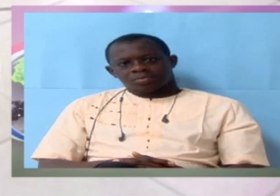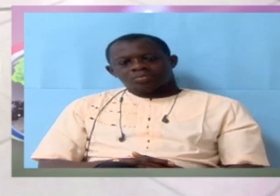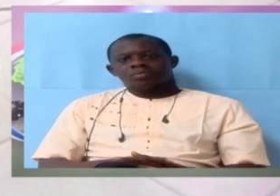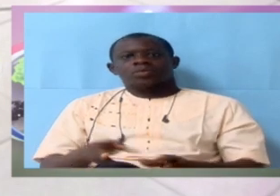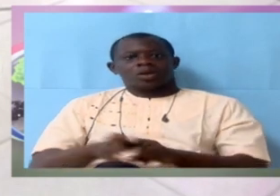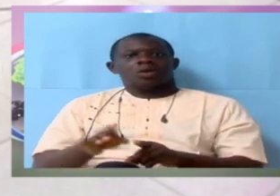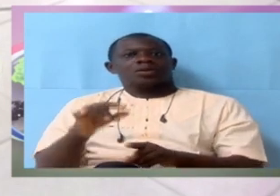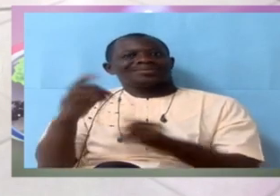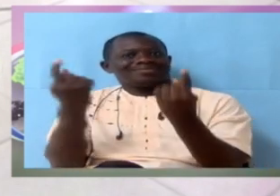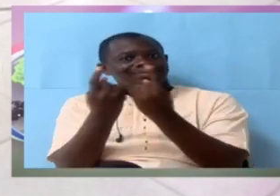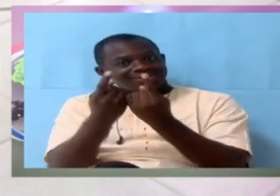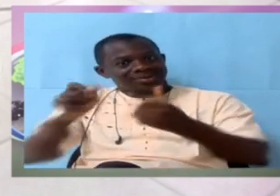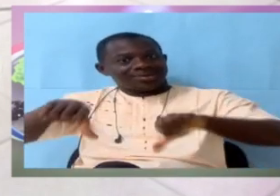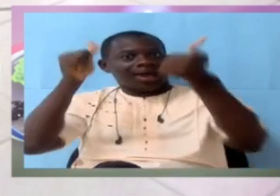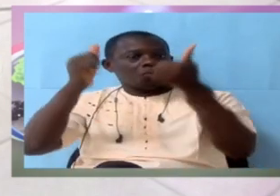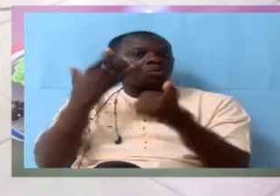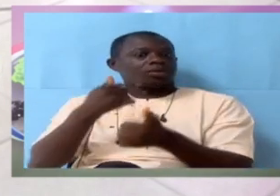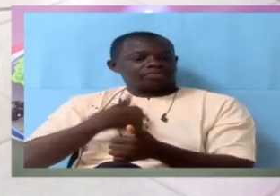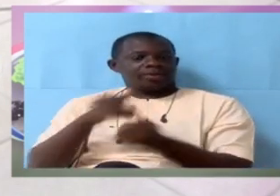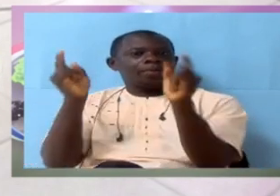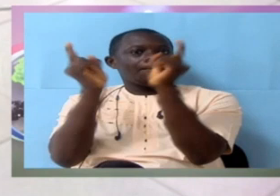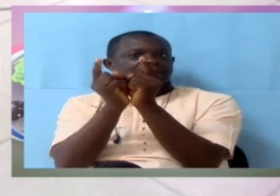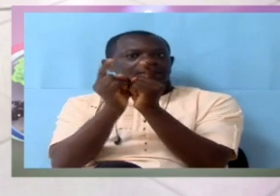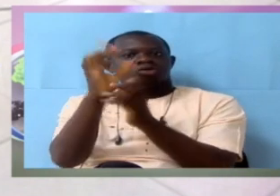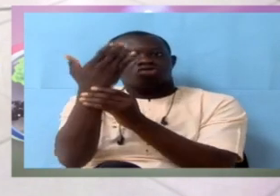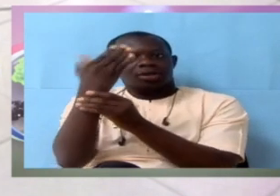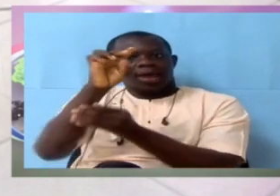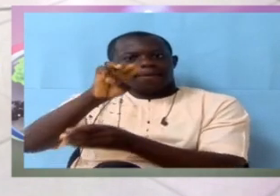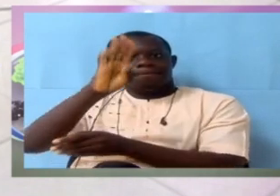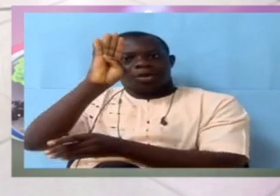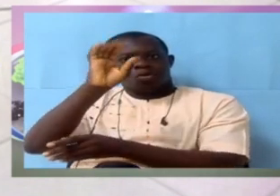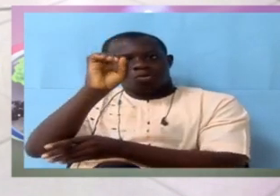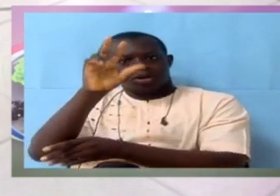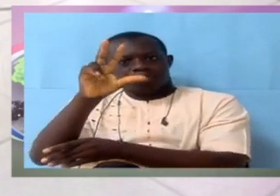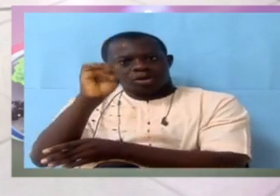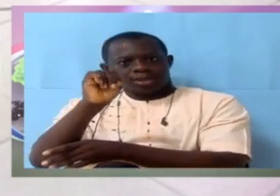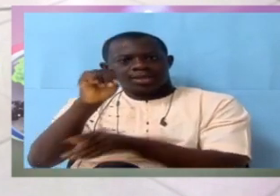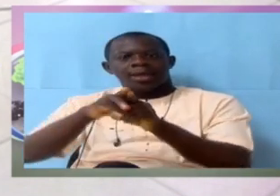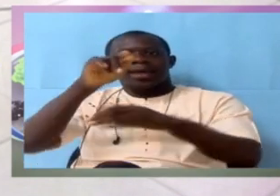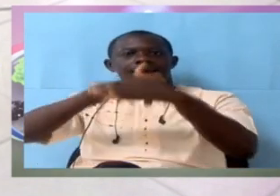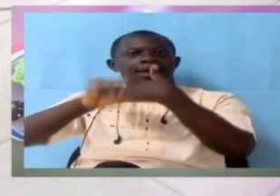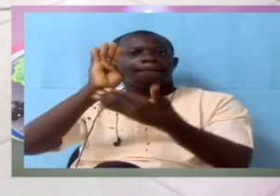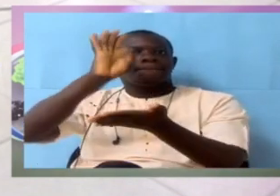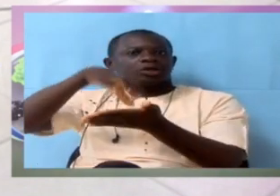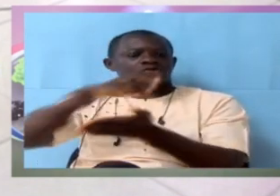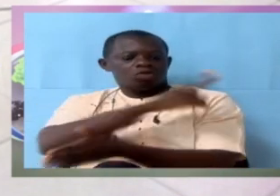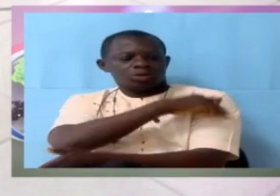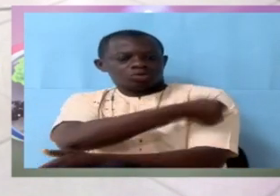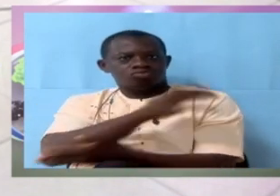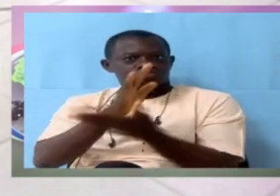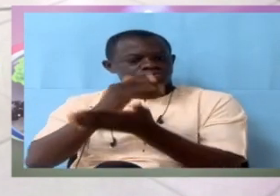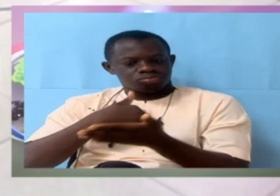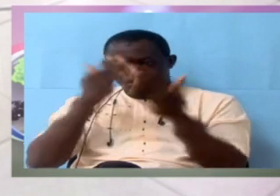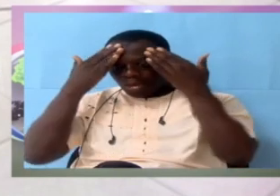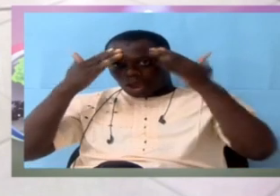thing started when I met with Dr. Mbow at the Banjul hospital. Wato malonde. I didn't know him personally at